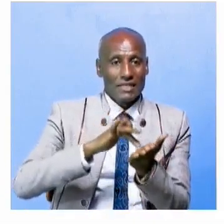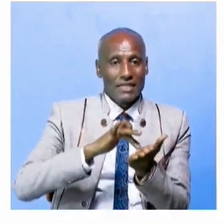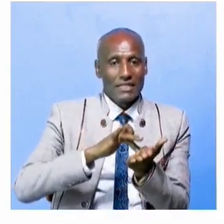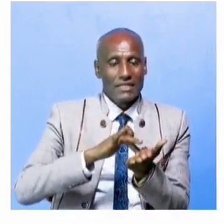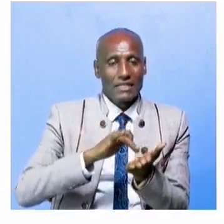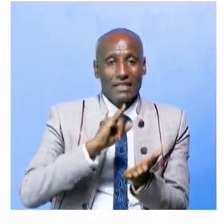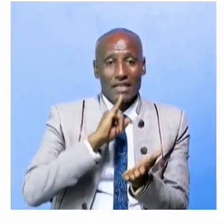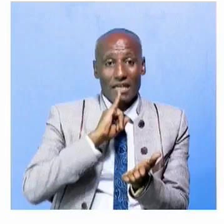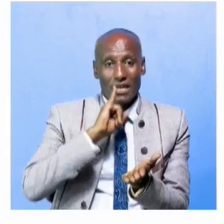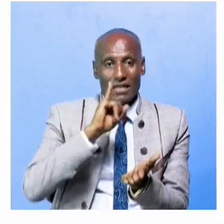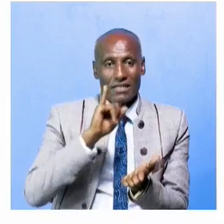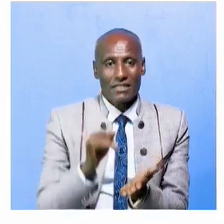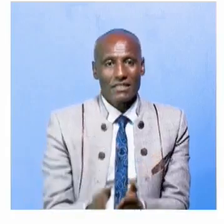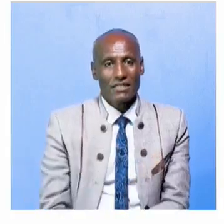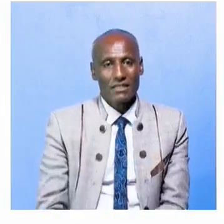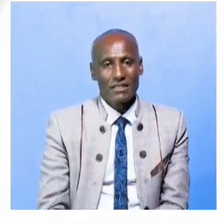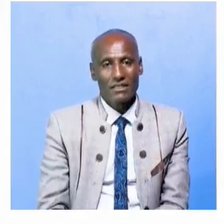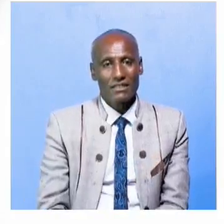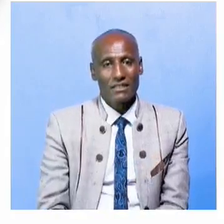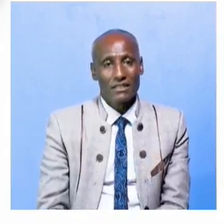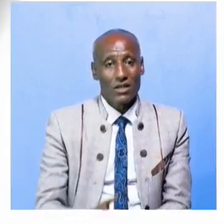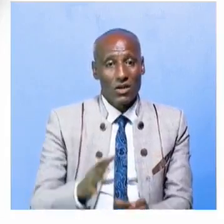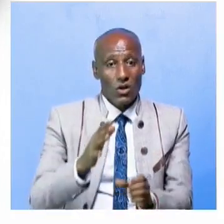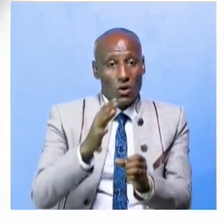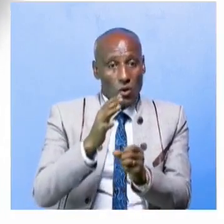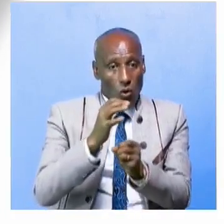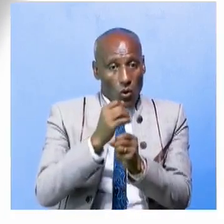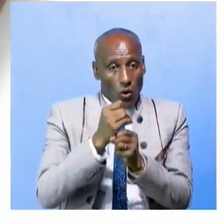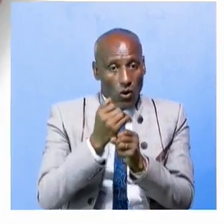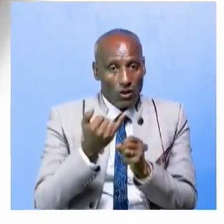center is holding